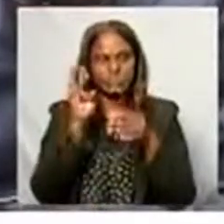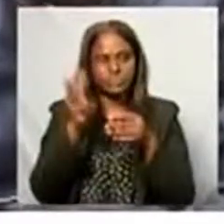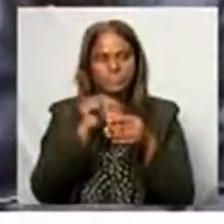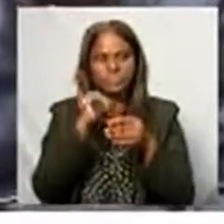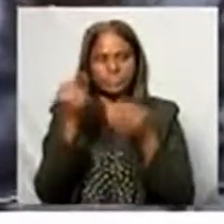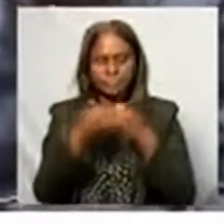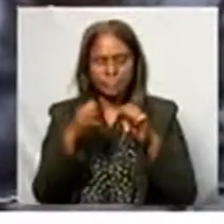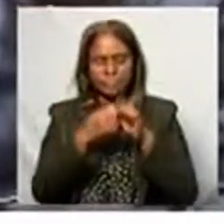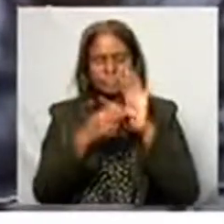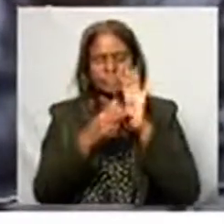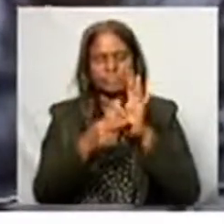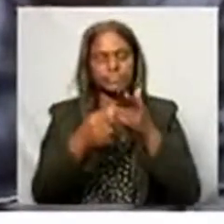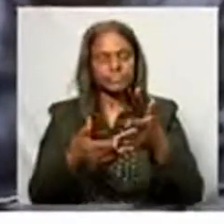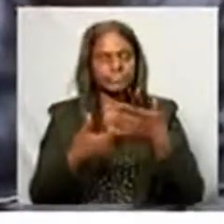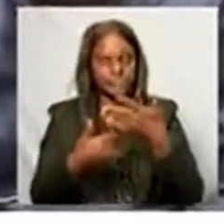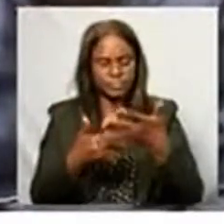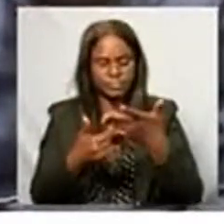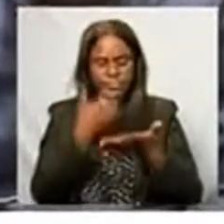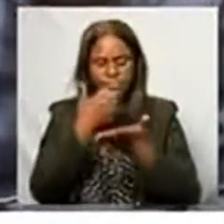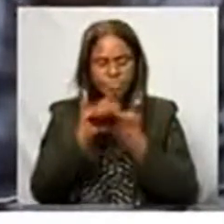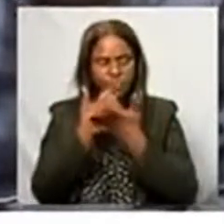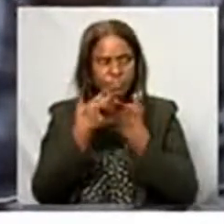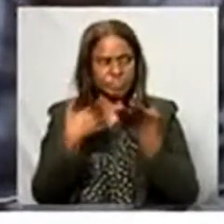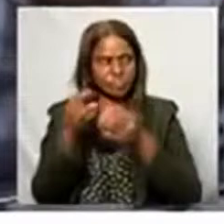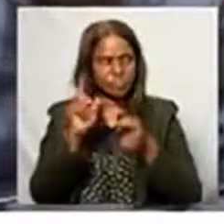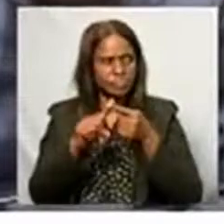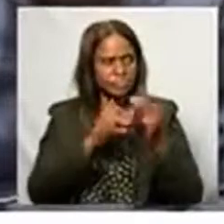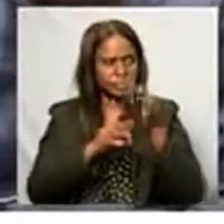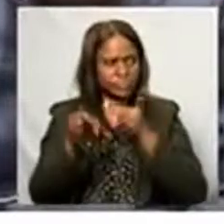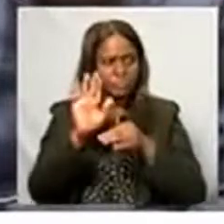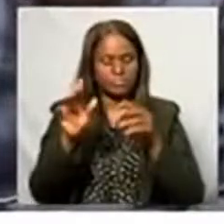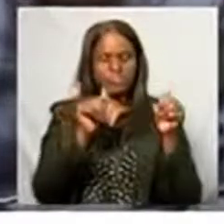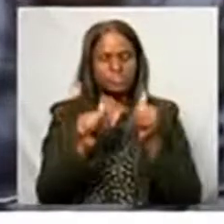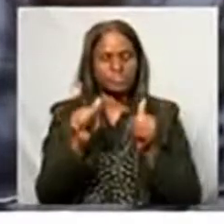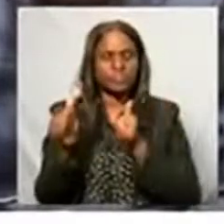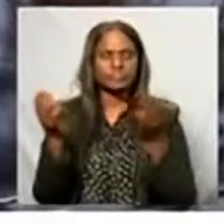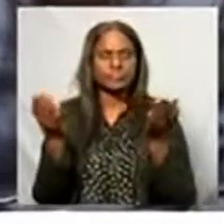even produce documentary evidence to justify their action,